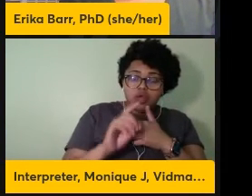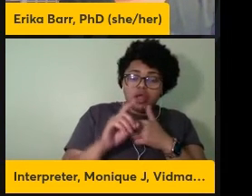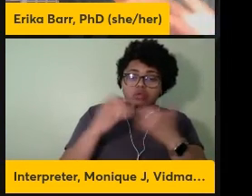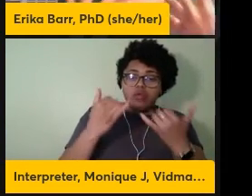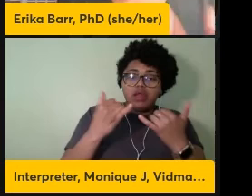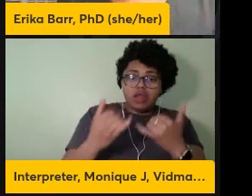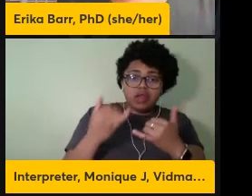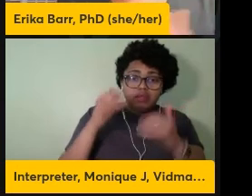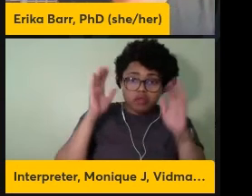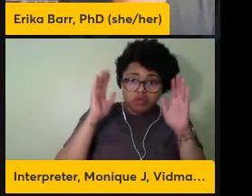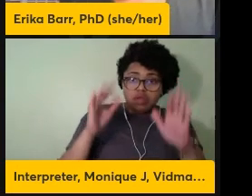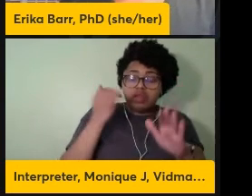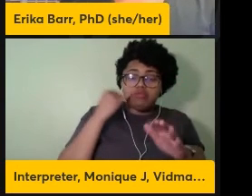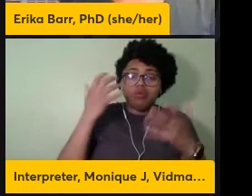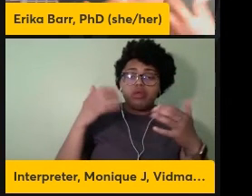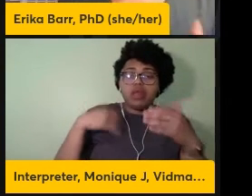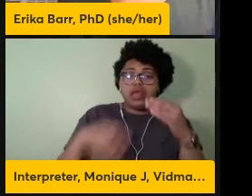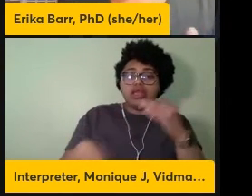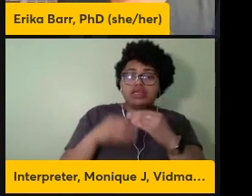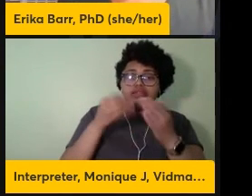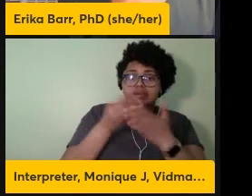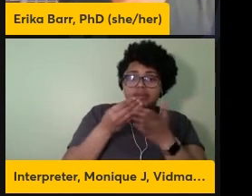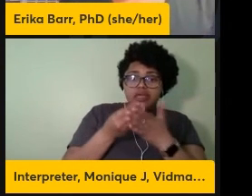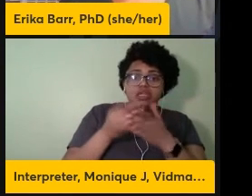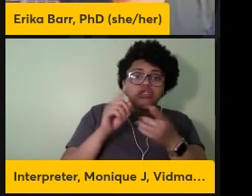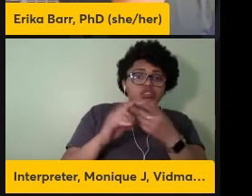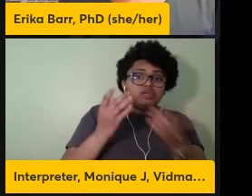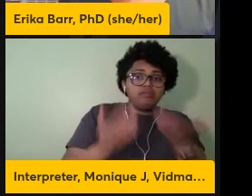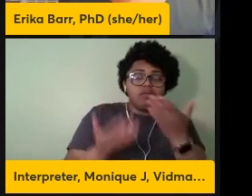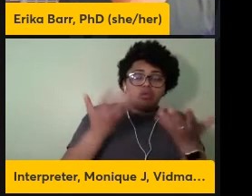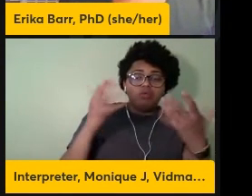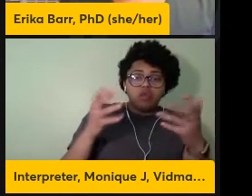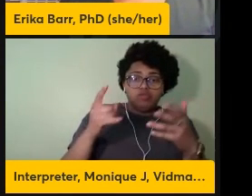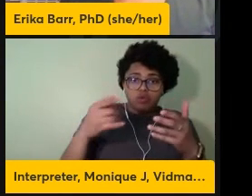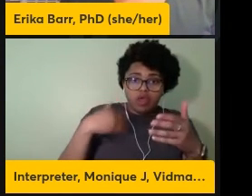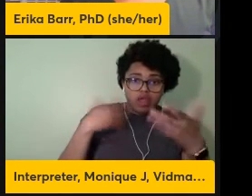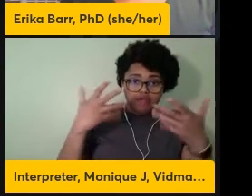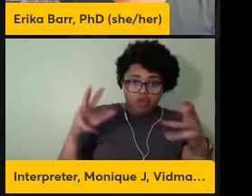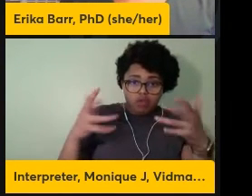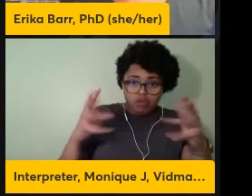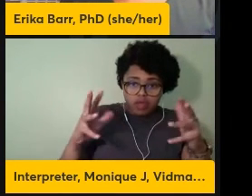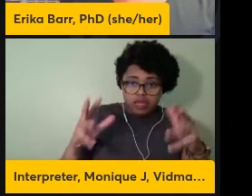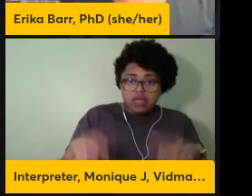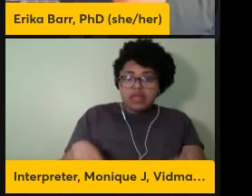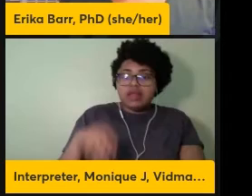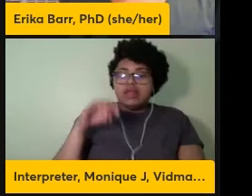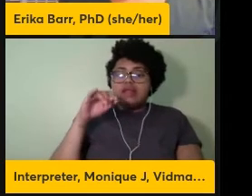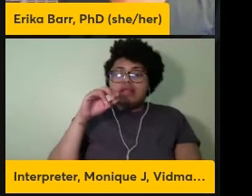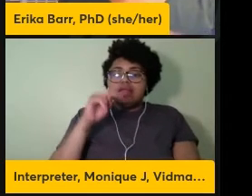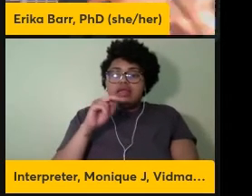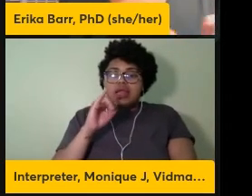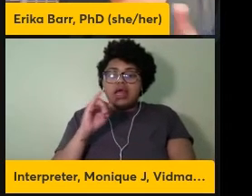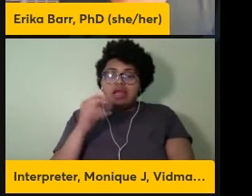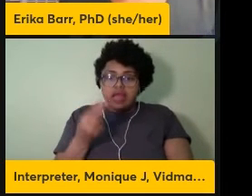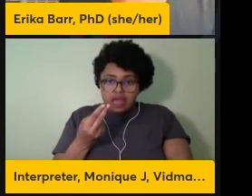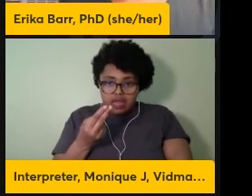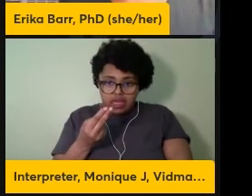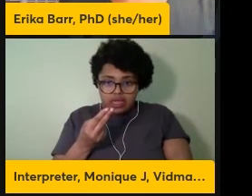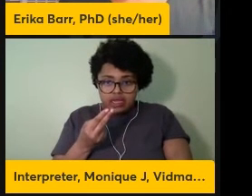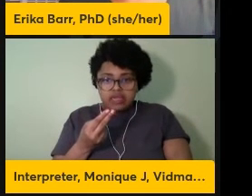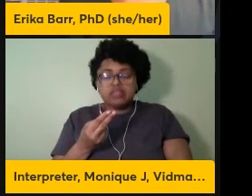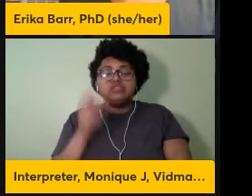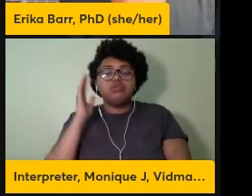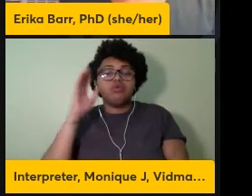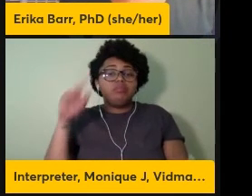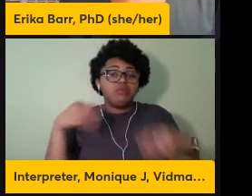great if you had some additional funding to maybe whatever you have already. The NIH, we will provide, through the UGSP, we